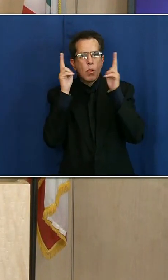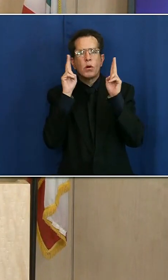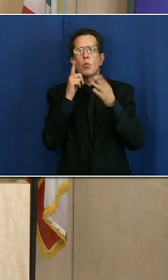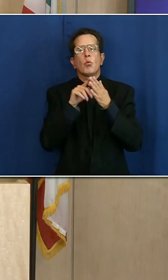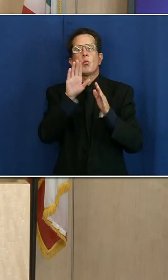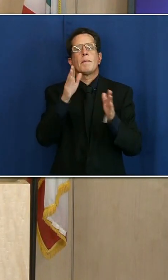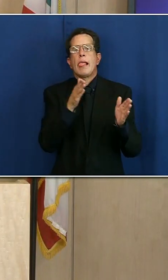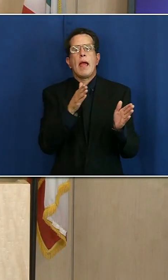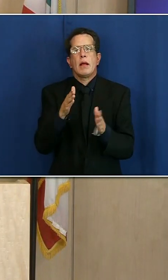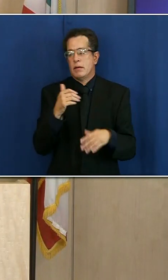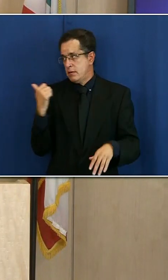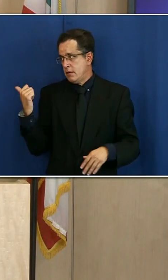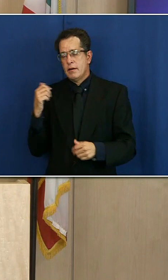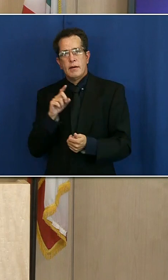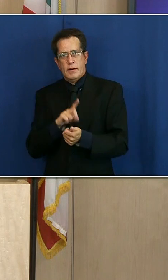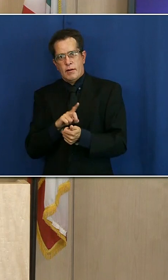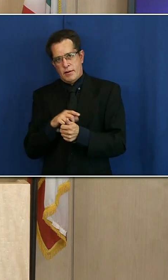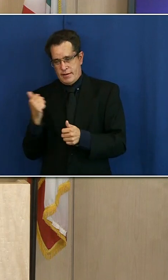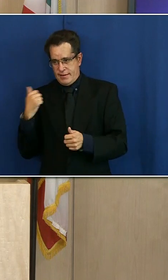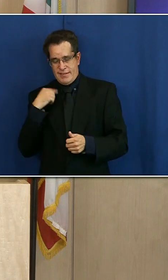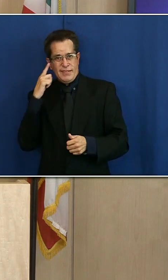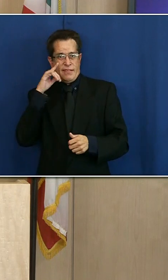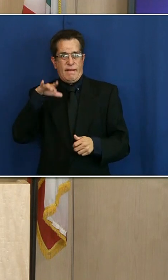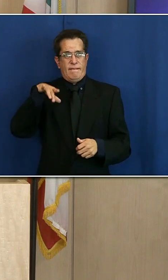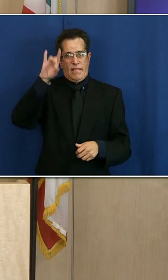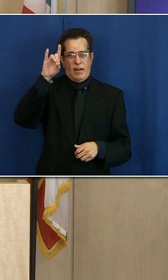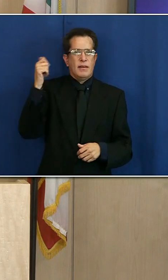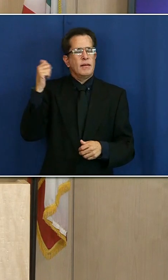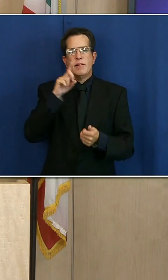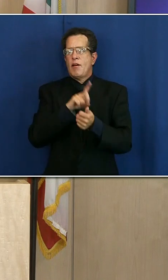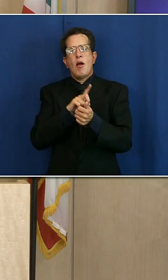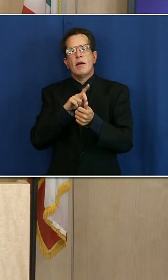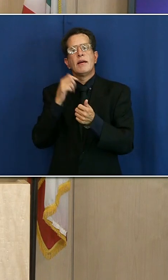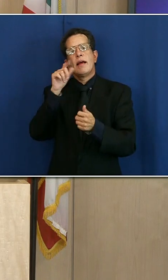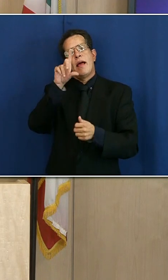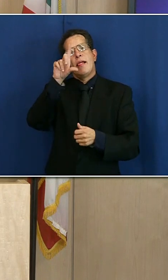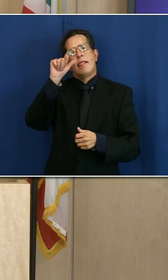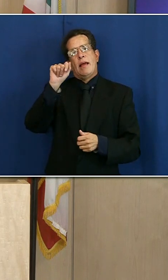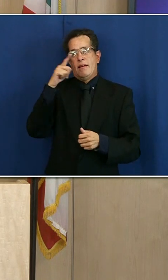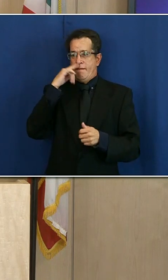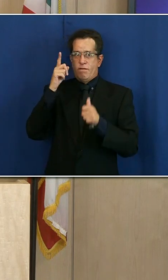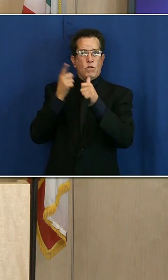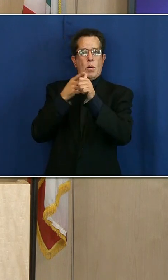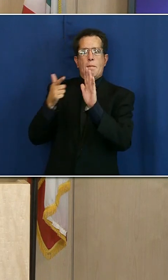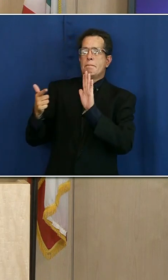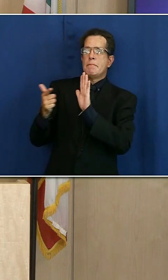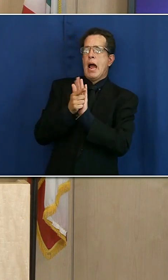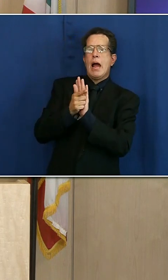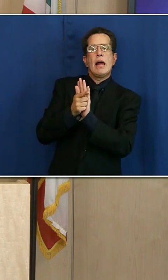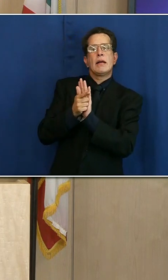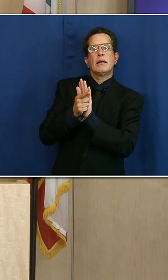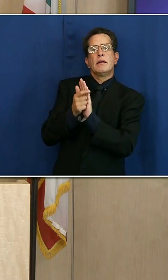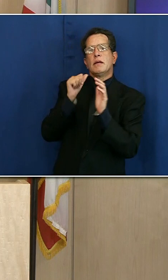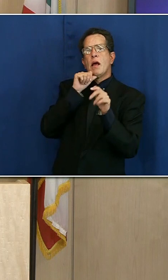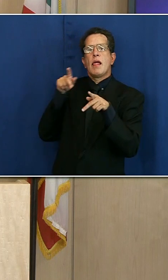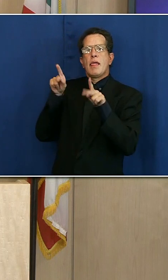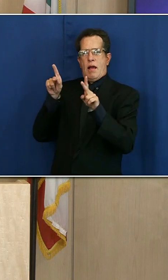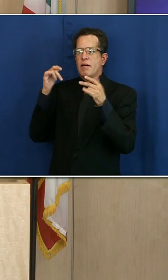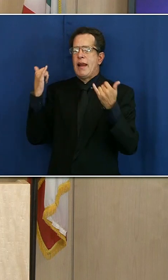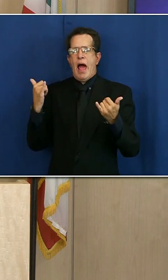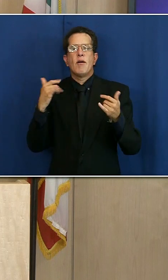first of all, we've just learned that Los Angeles has rescinded their banning of the Halloween